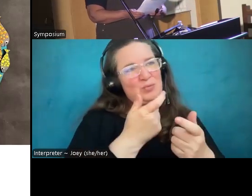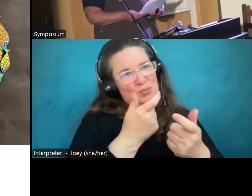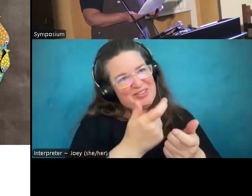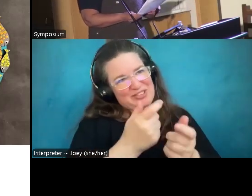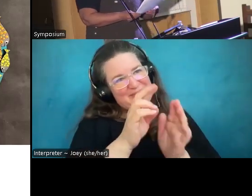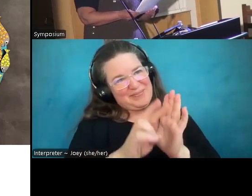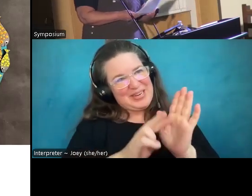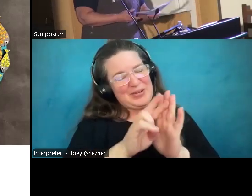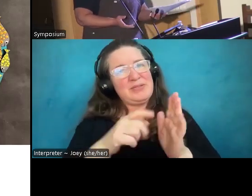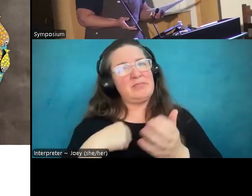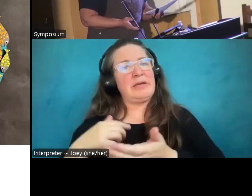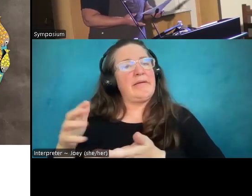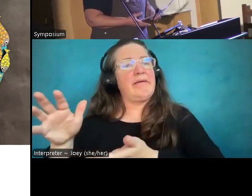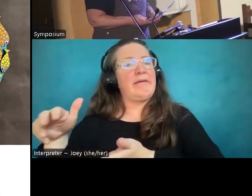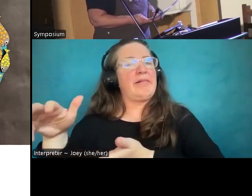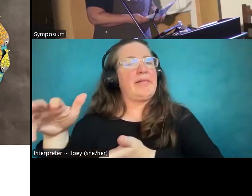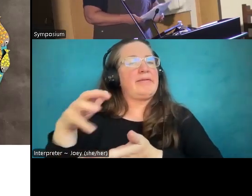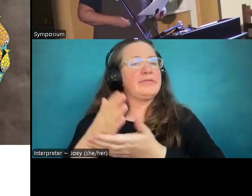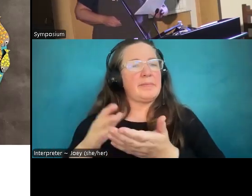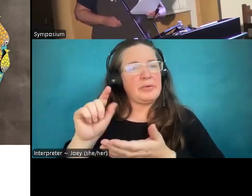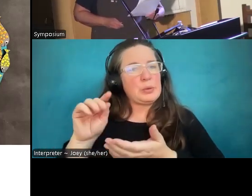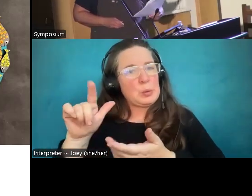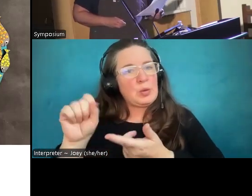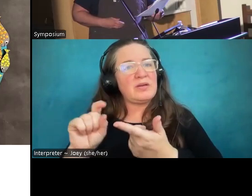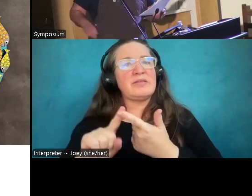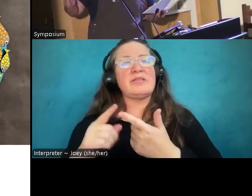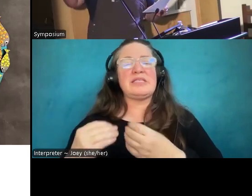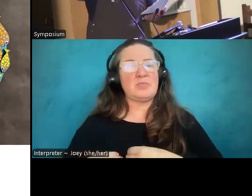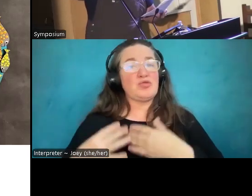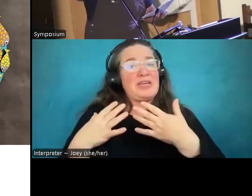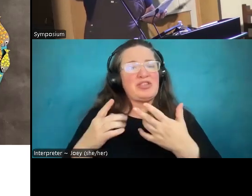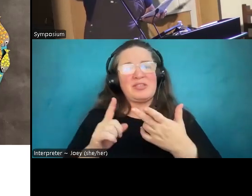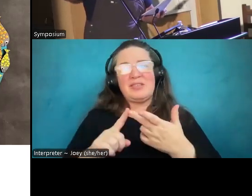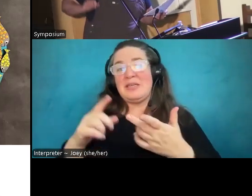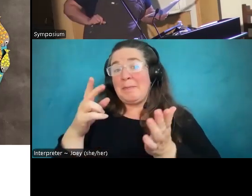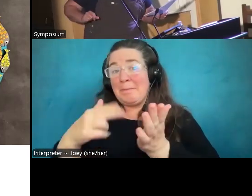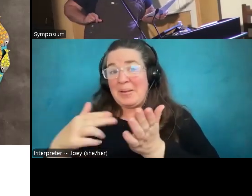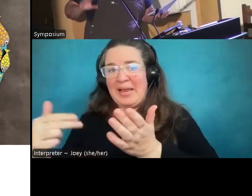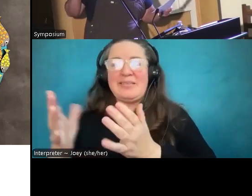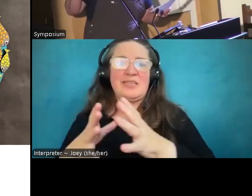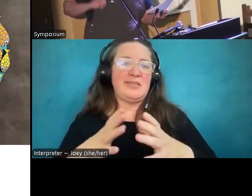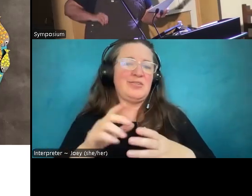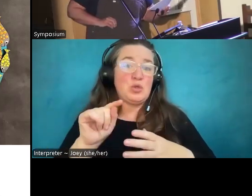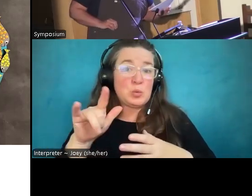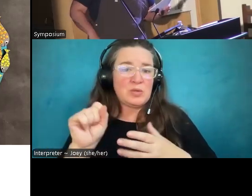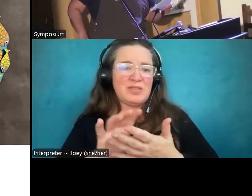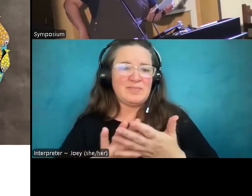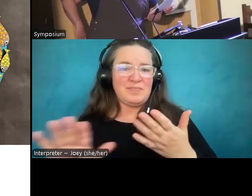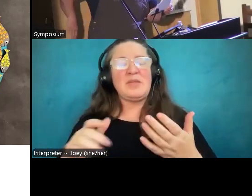inspiration and some paint and tools, and once school was out, I started. That's my very first painting over there, the little